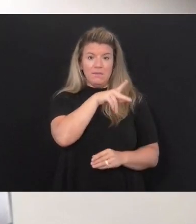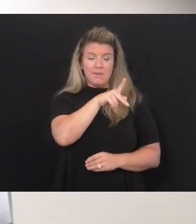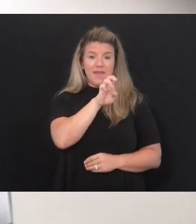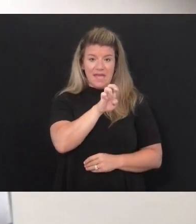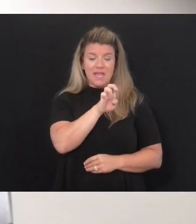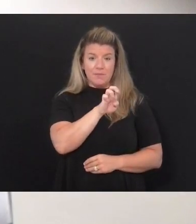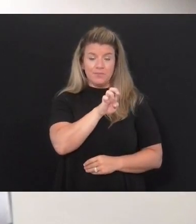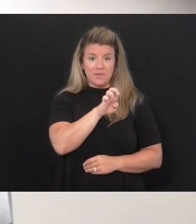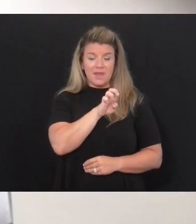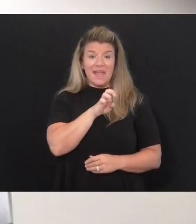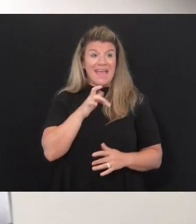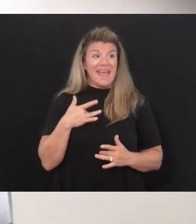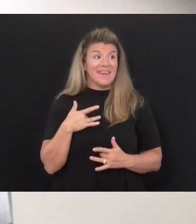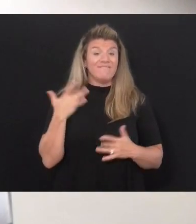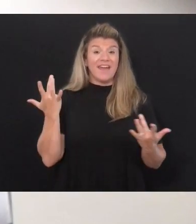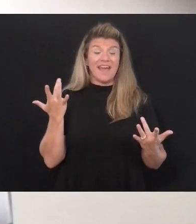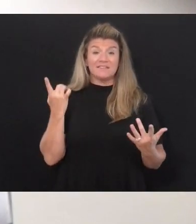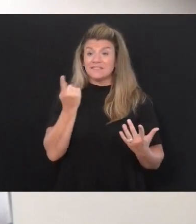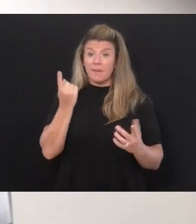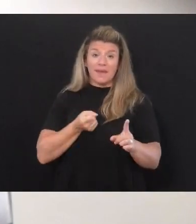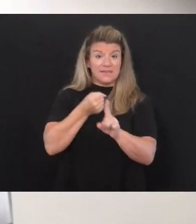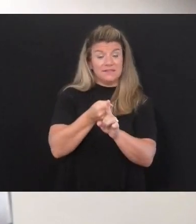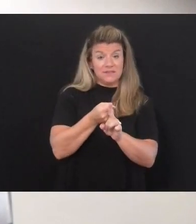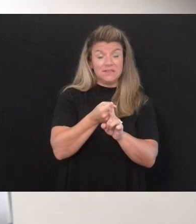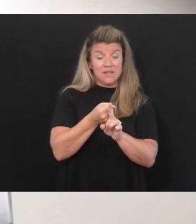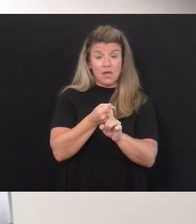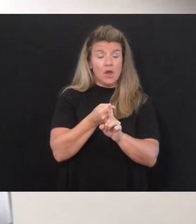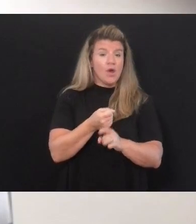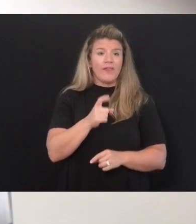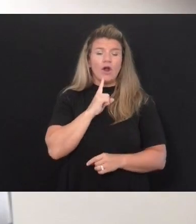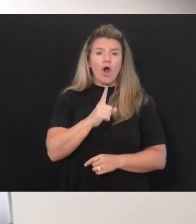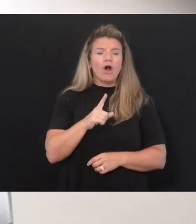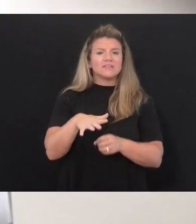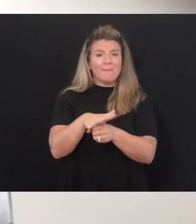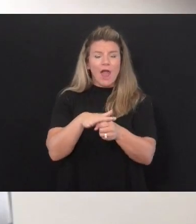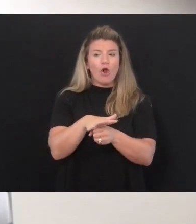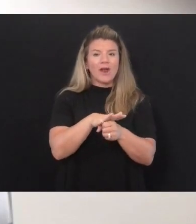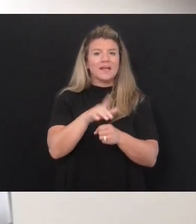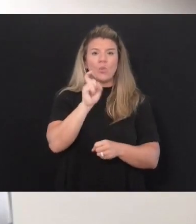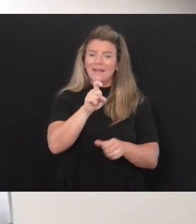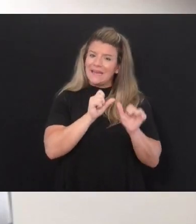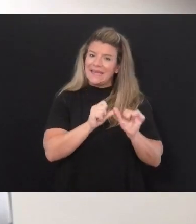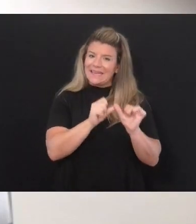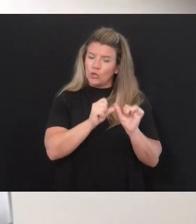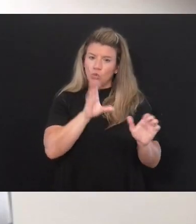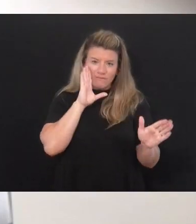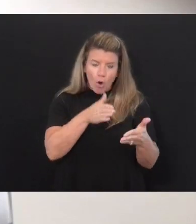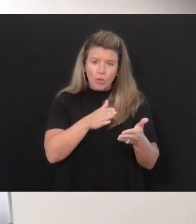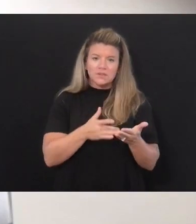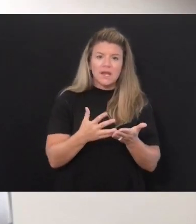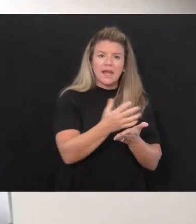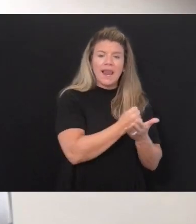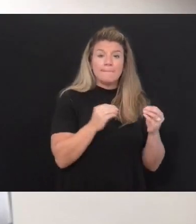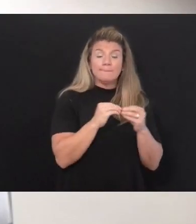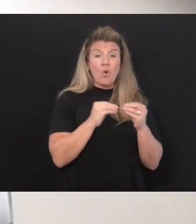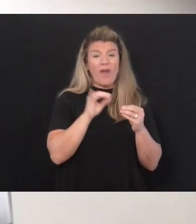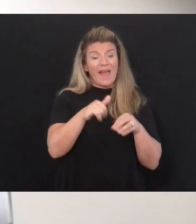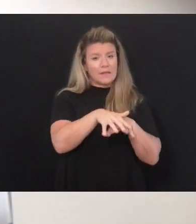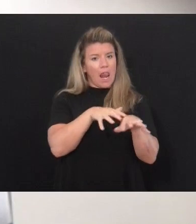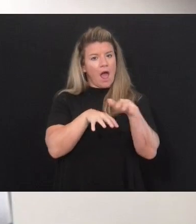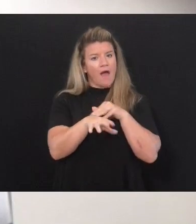55 hospitals have run out of ICU capacity. And many people might say, well, we still